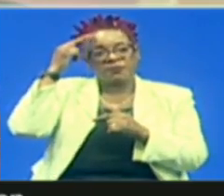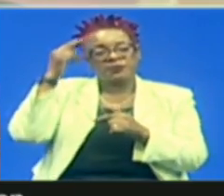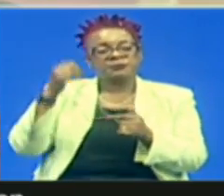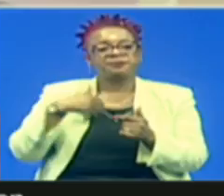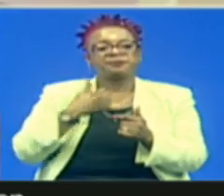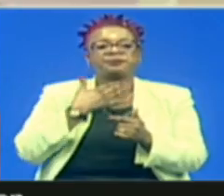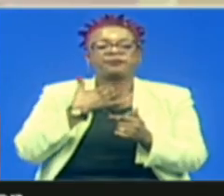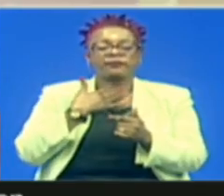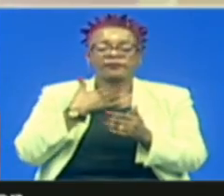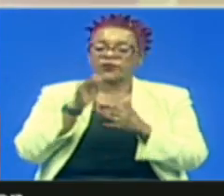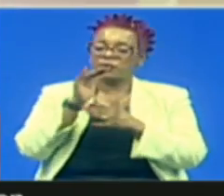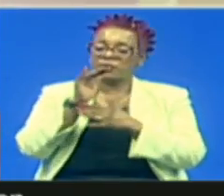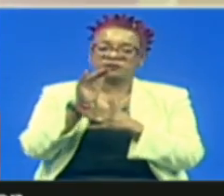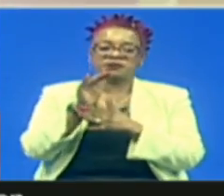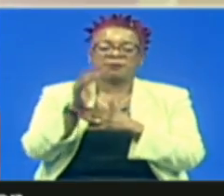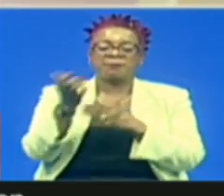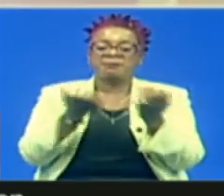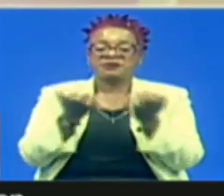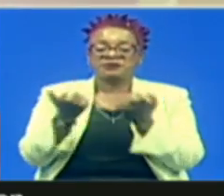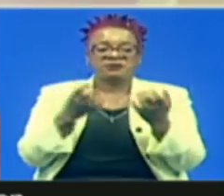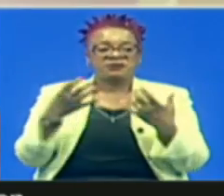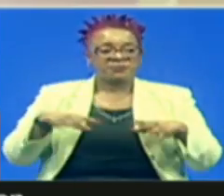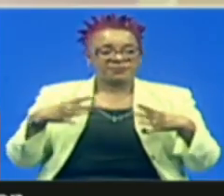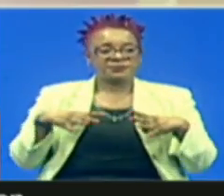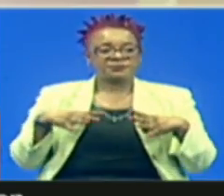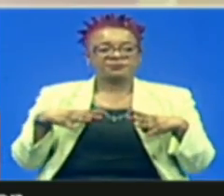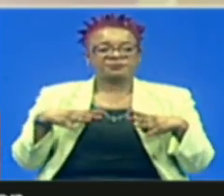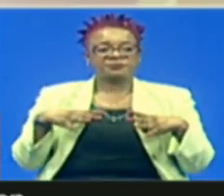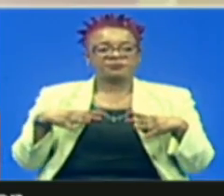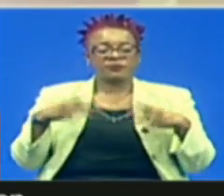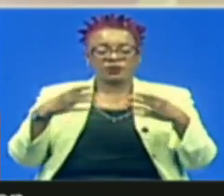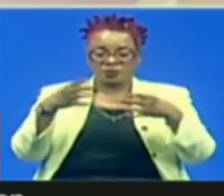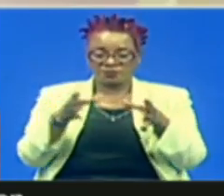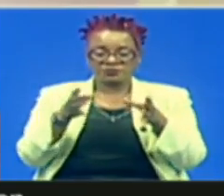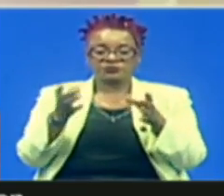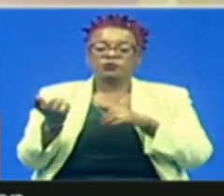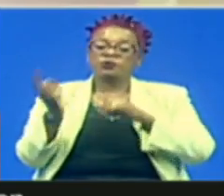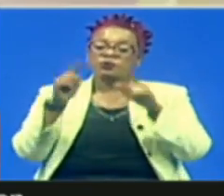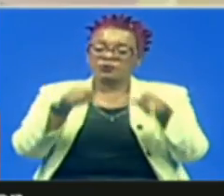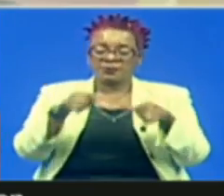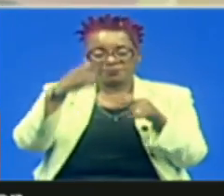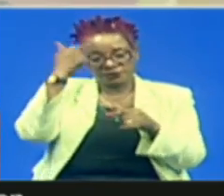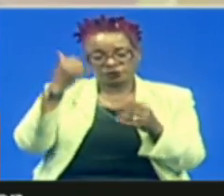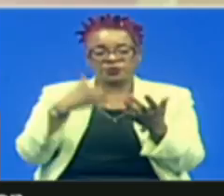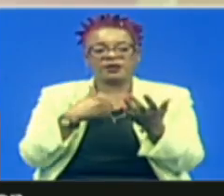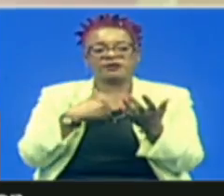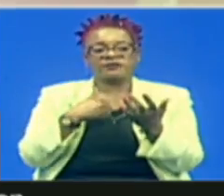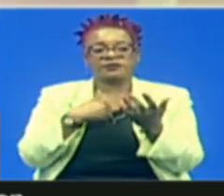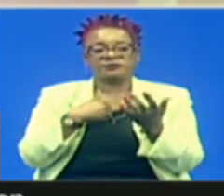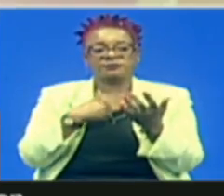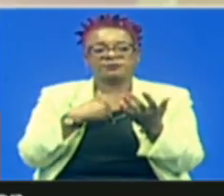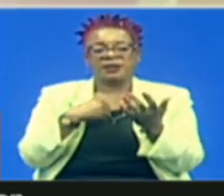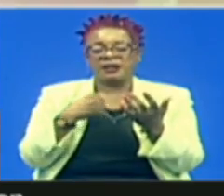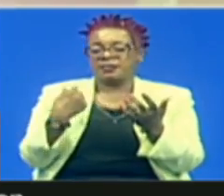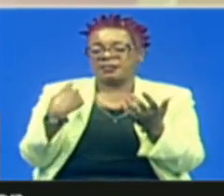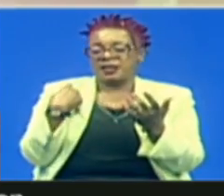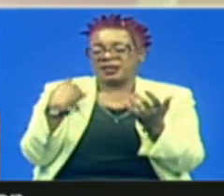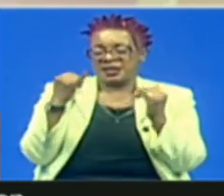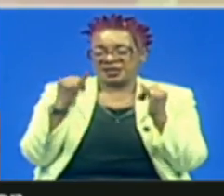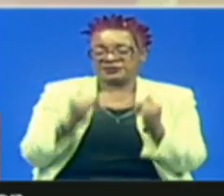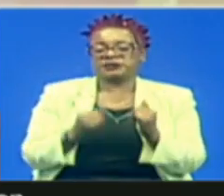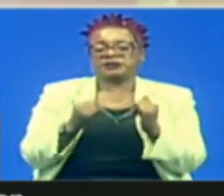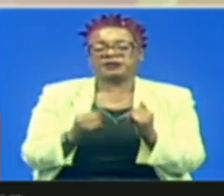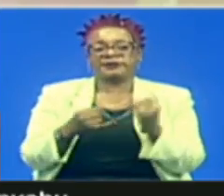to urge the business people, the business community to come here because we have the latest technology in